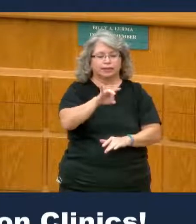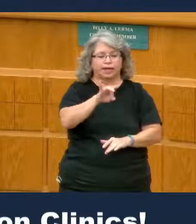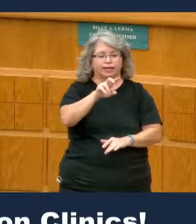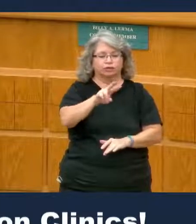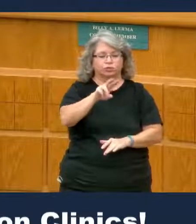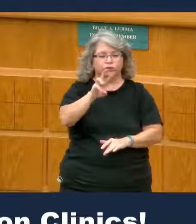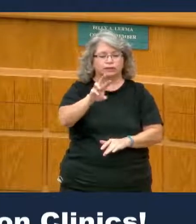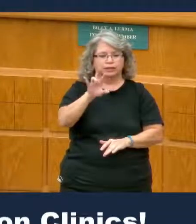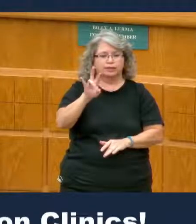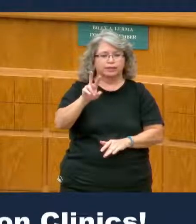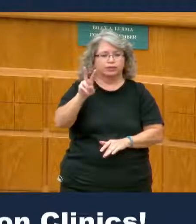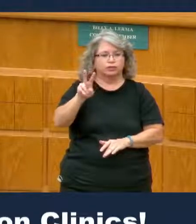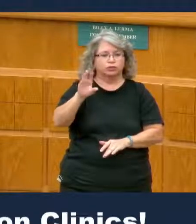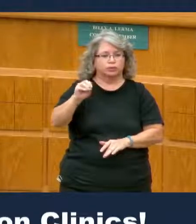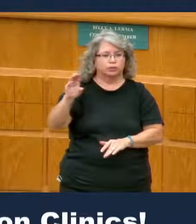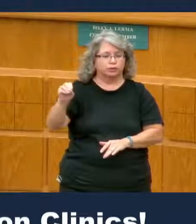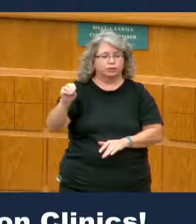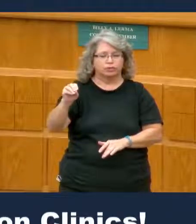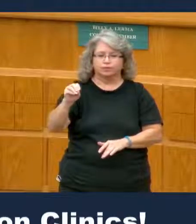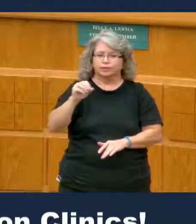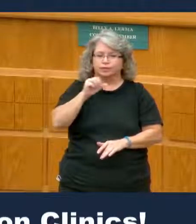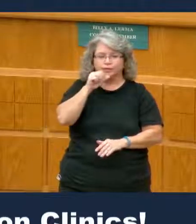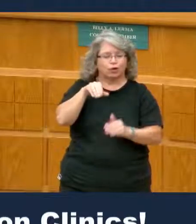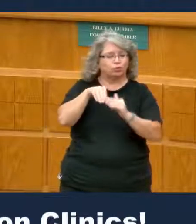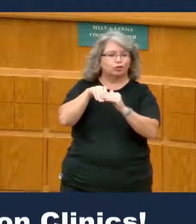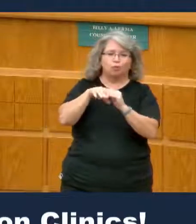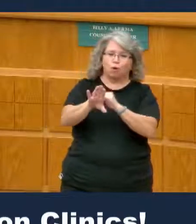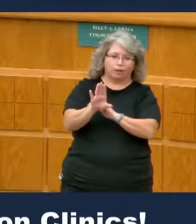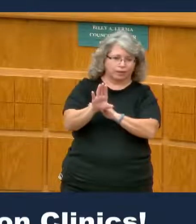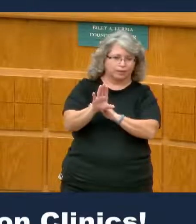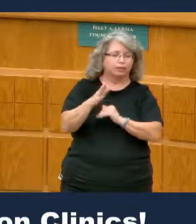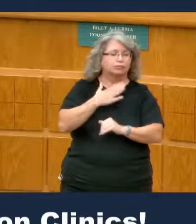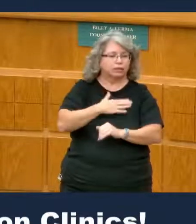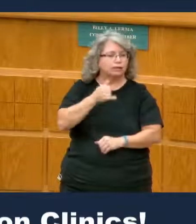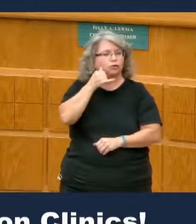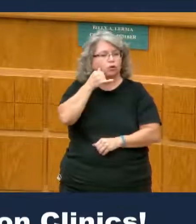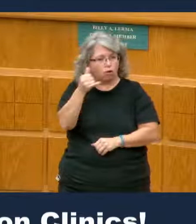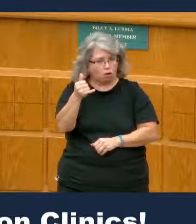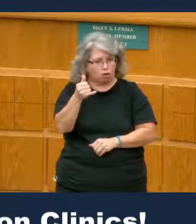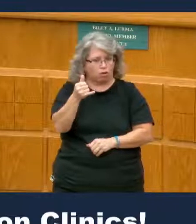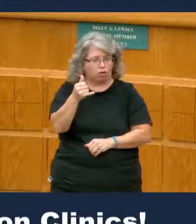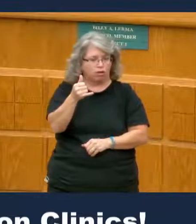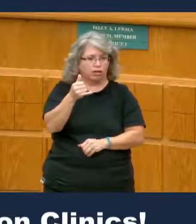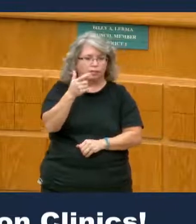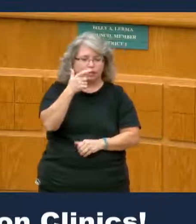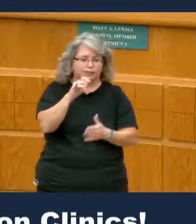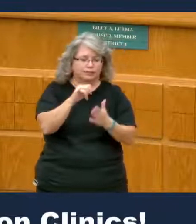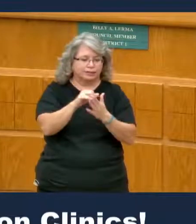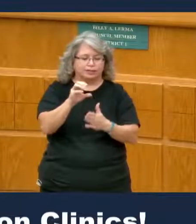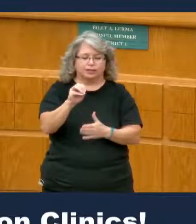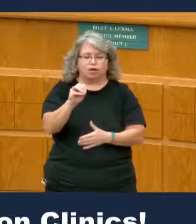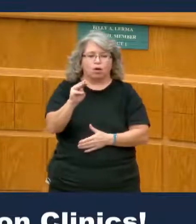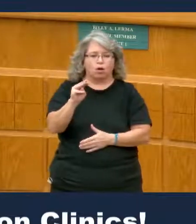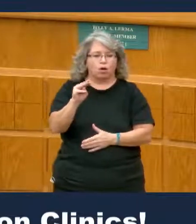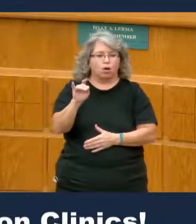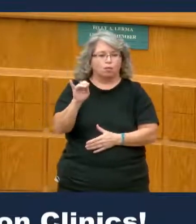ask that you not walk in because Omicron is highly transmissible.